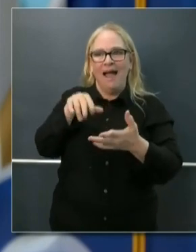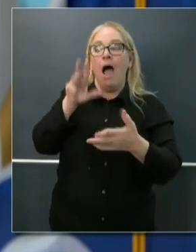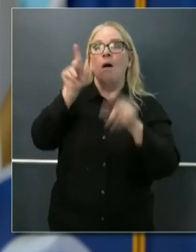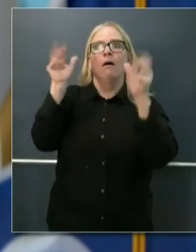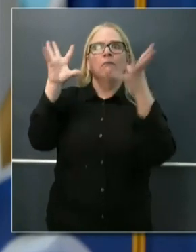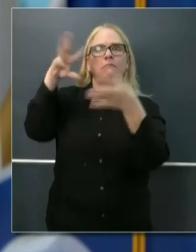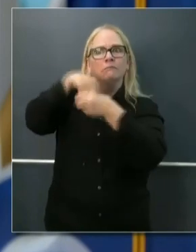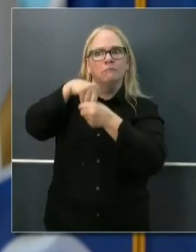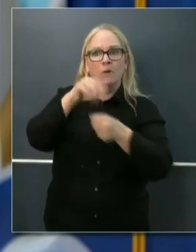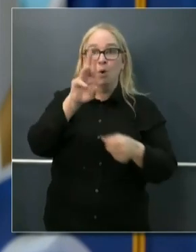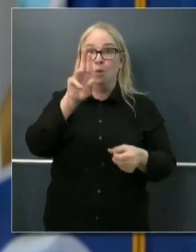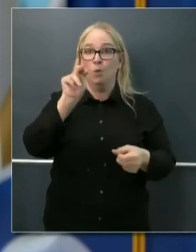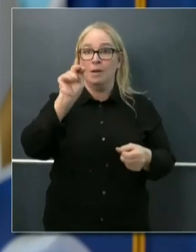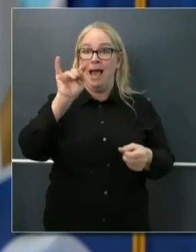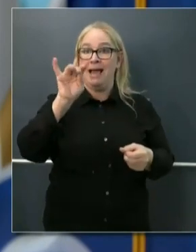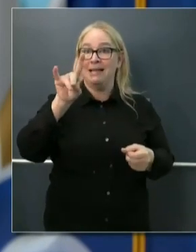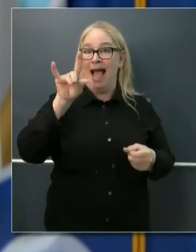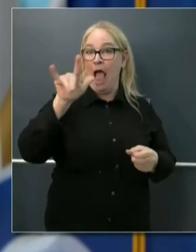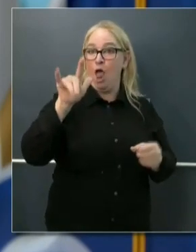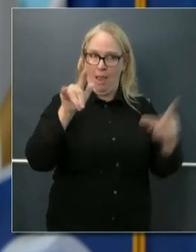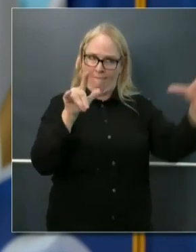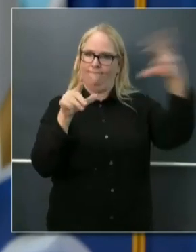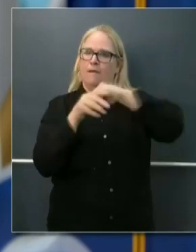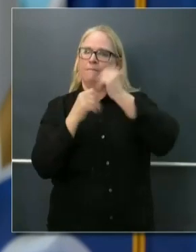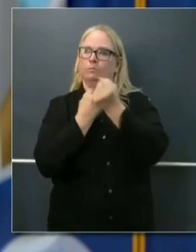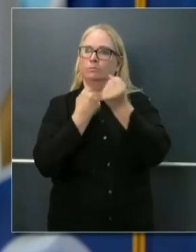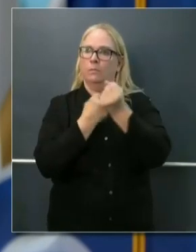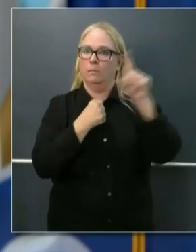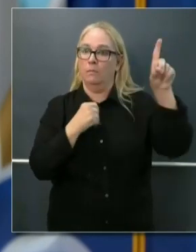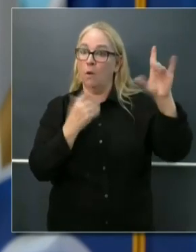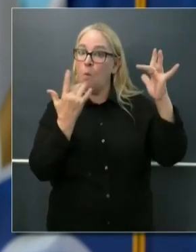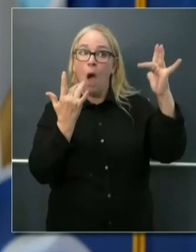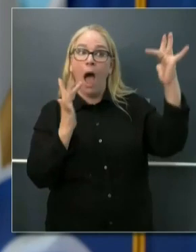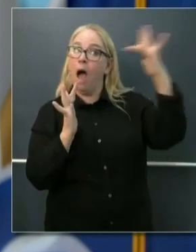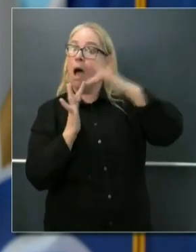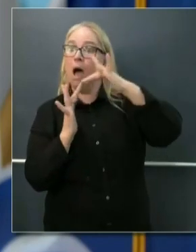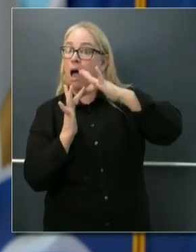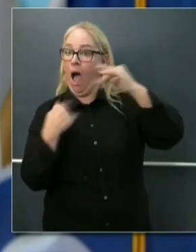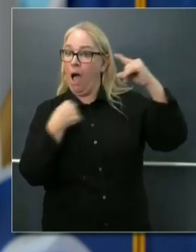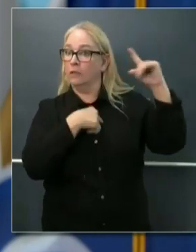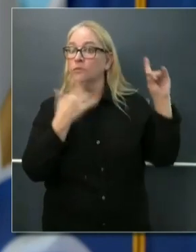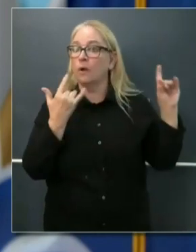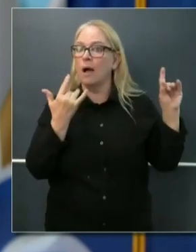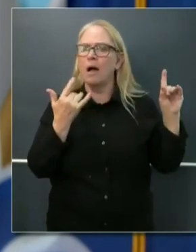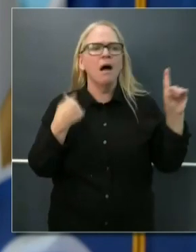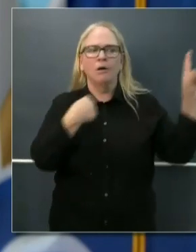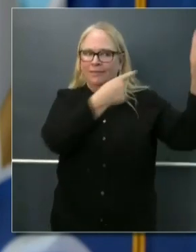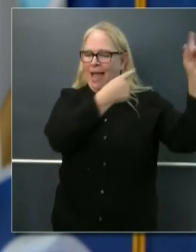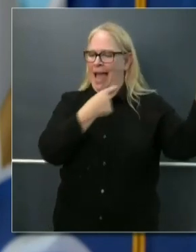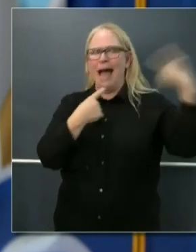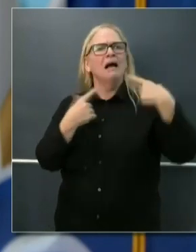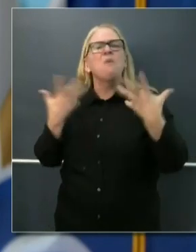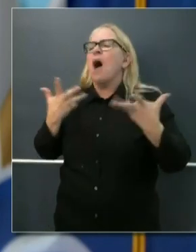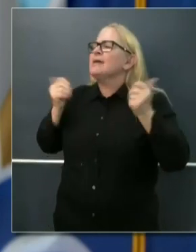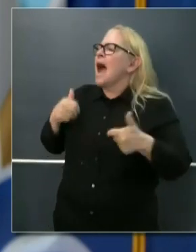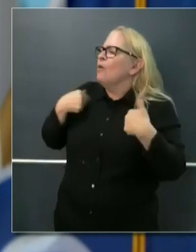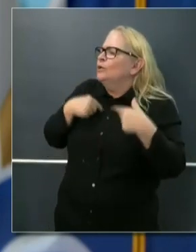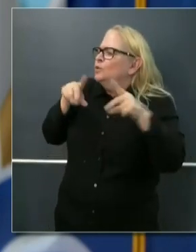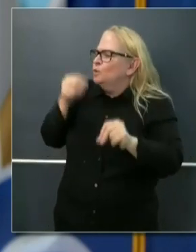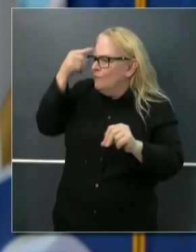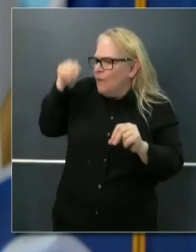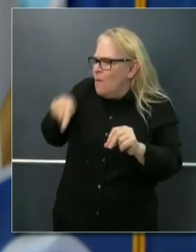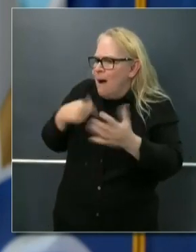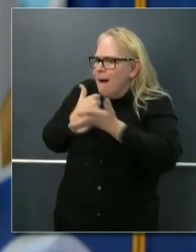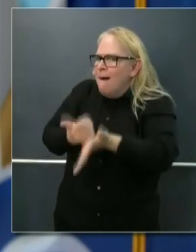a point of personal privilege, because United Airlines reached out to us and said, what can we do with so many of our call